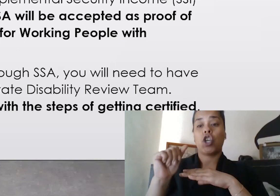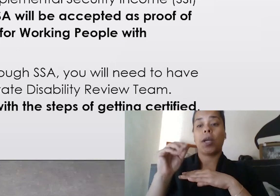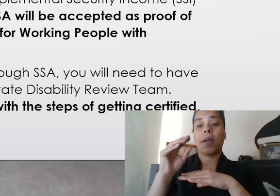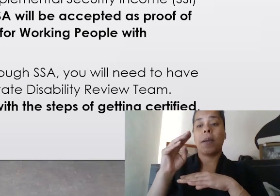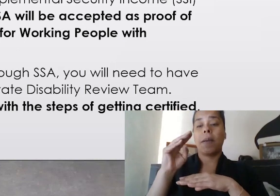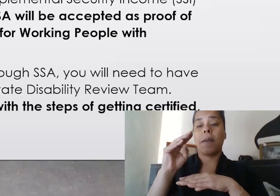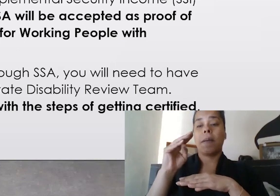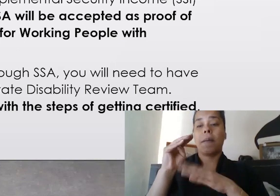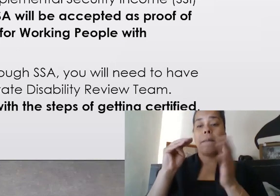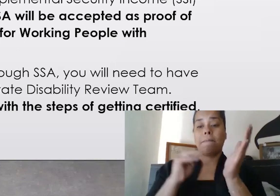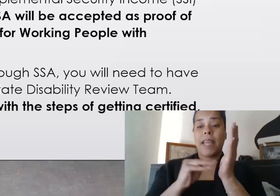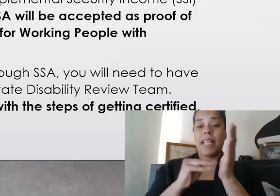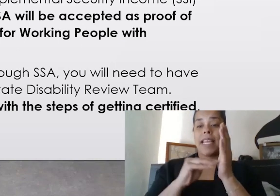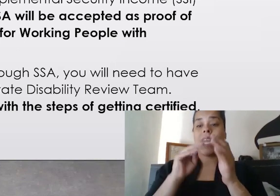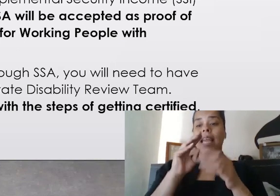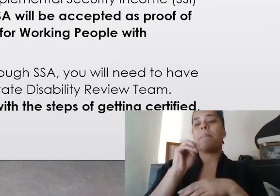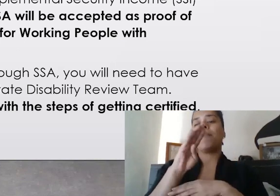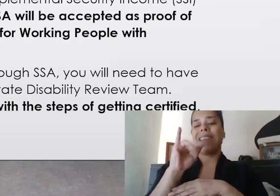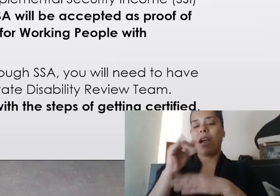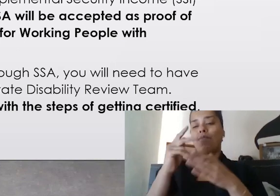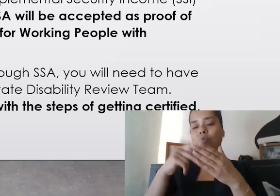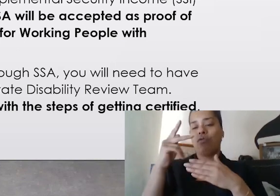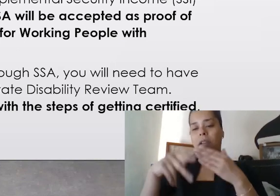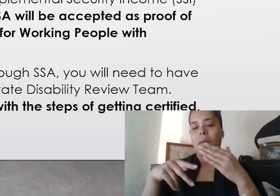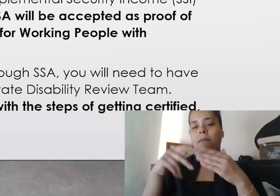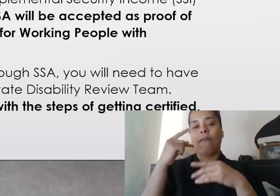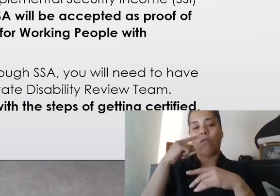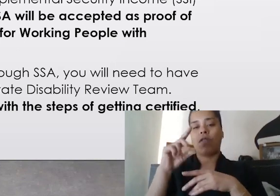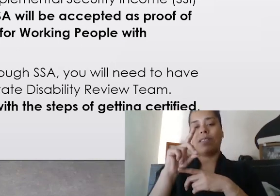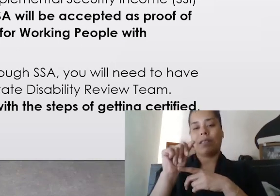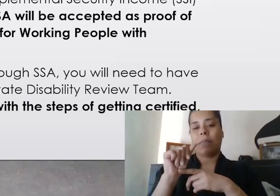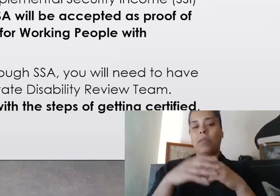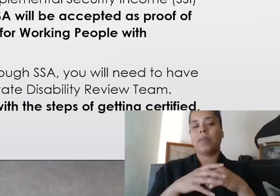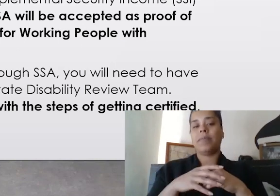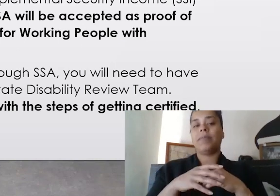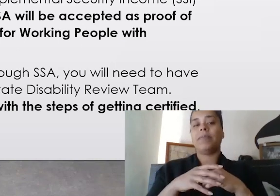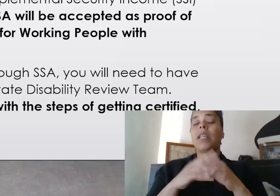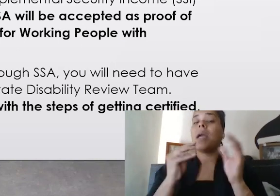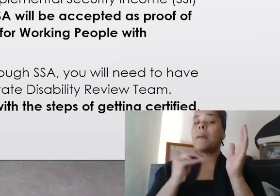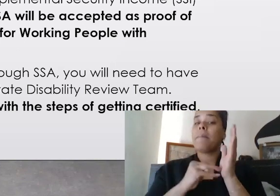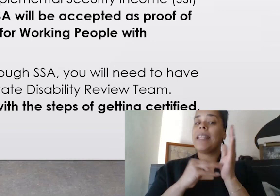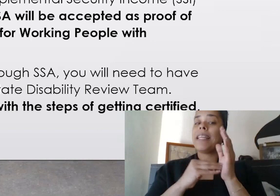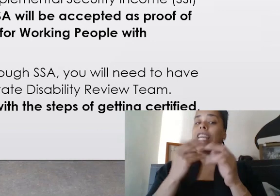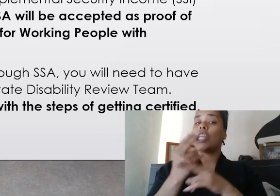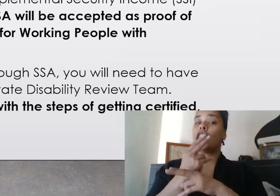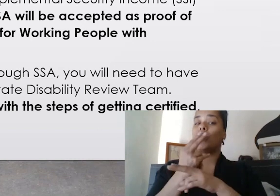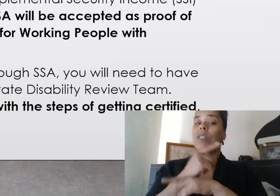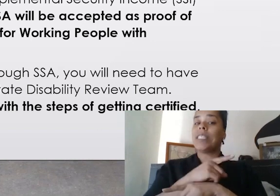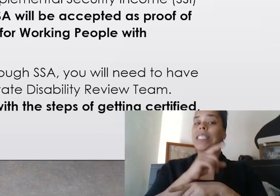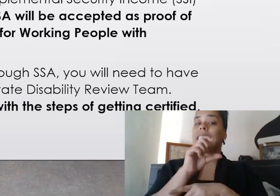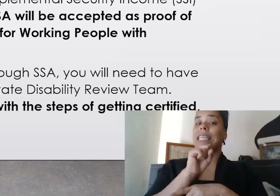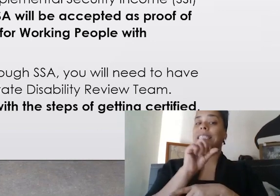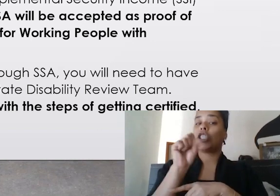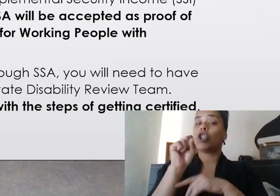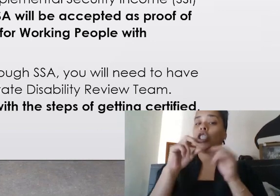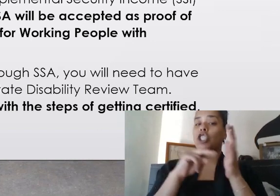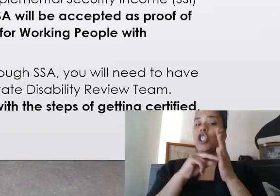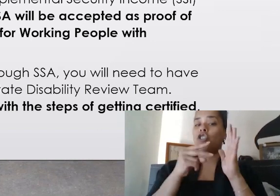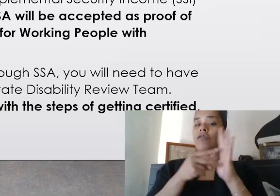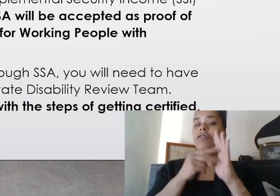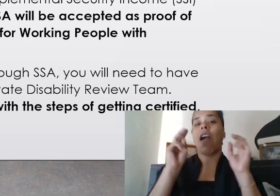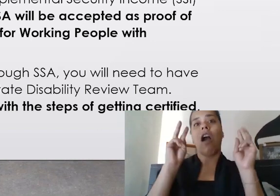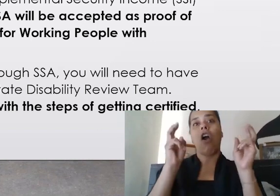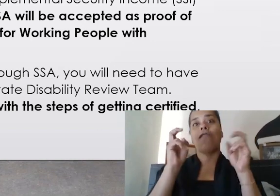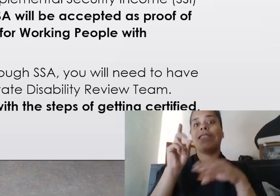Buy-In Program for people with disabilities? So Medicaid uses the Social Security definition of disability